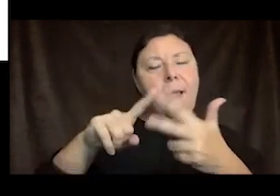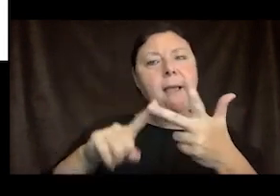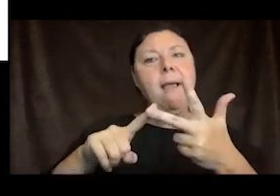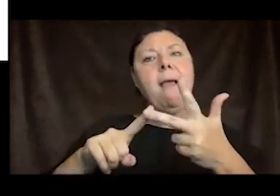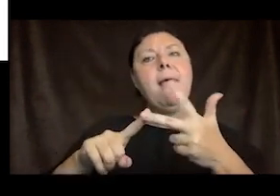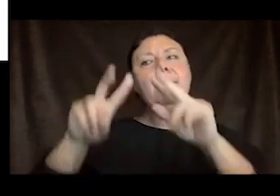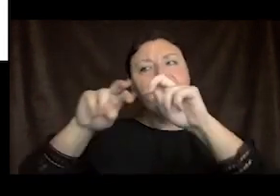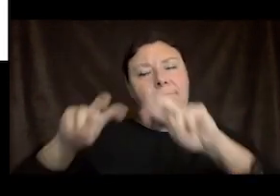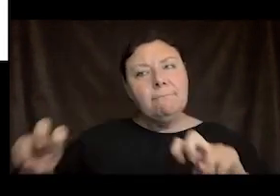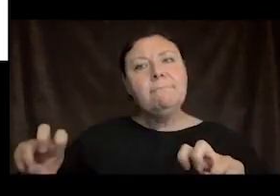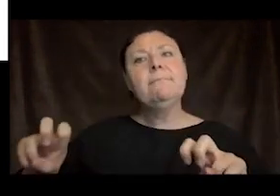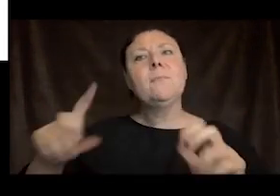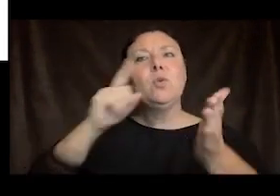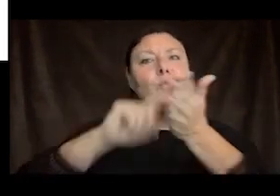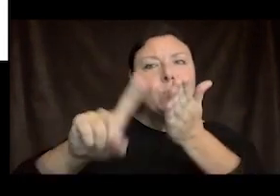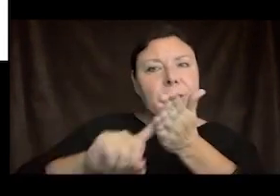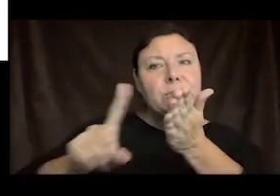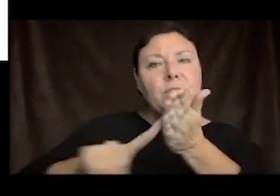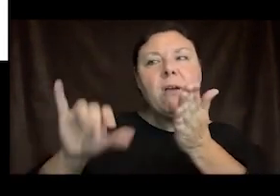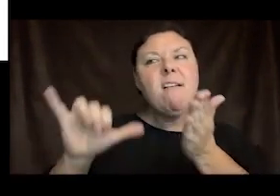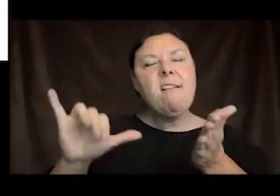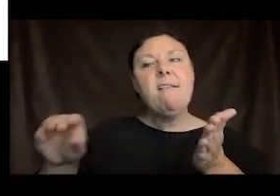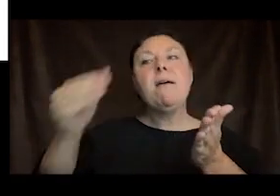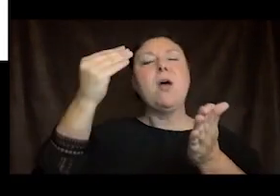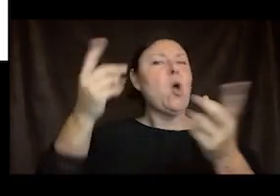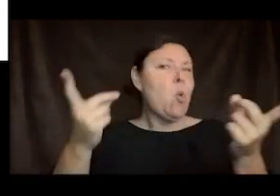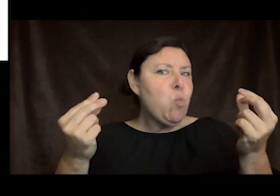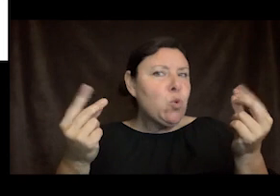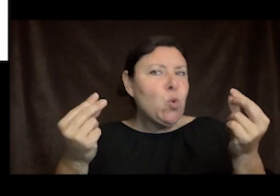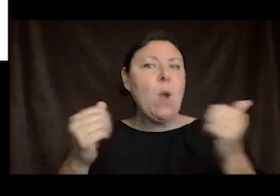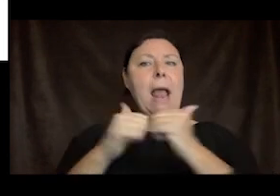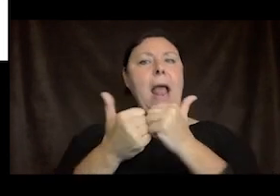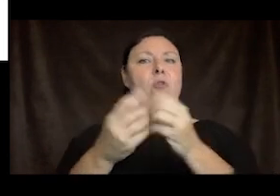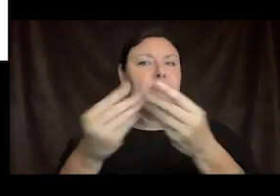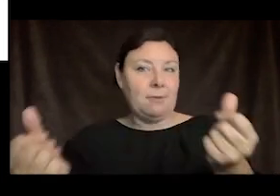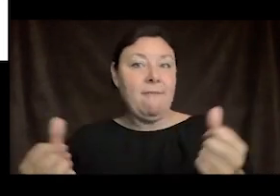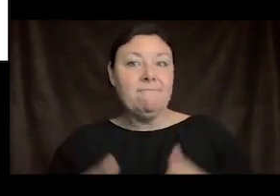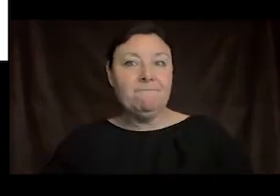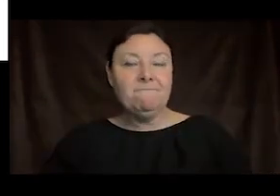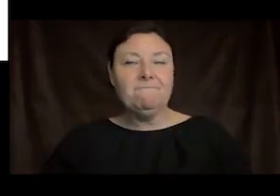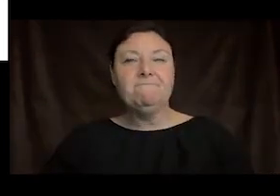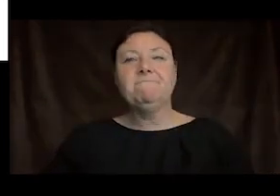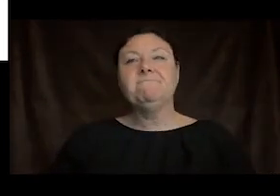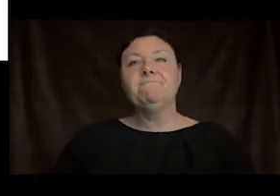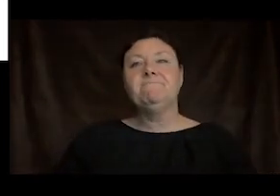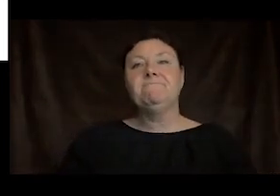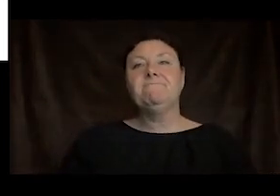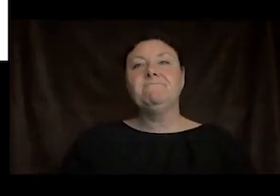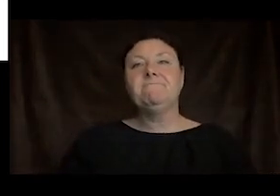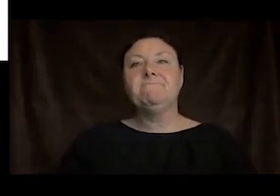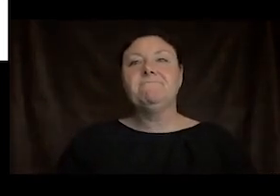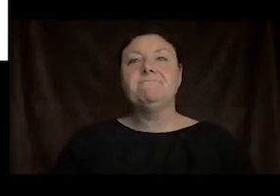can help us get to that, and I'll share an example with you in a little bit. Finally, then conclude.